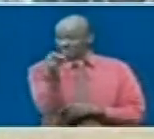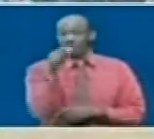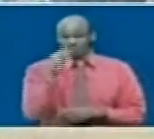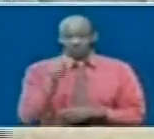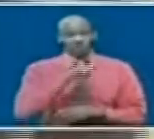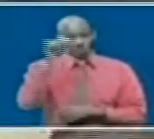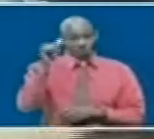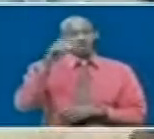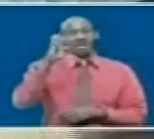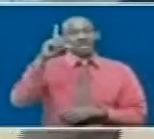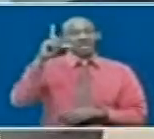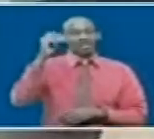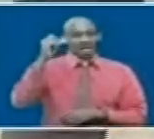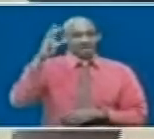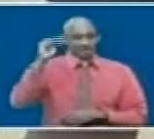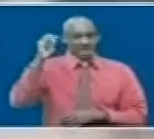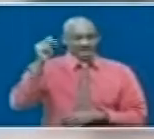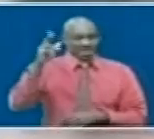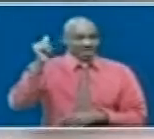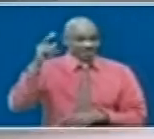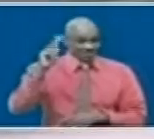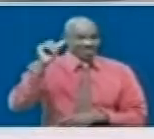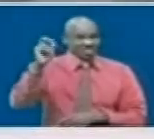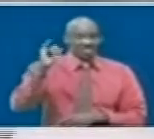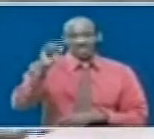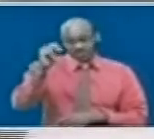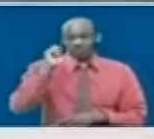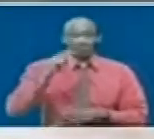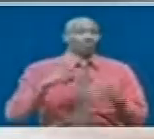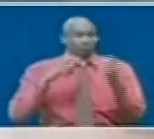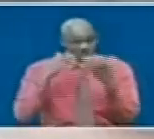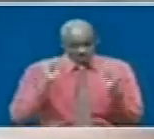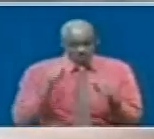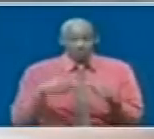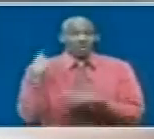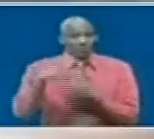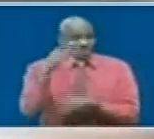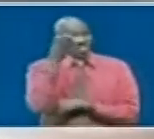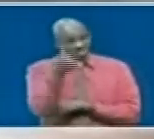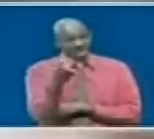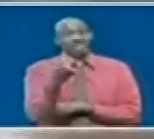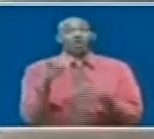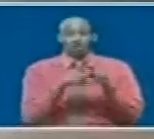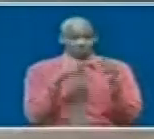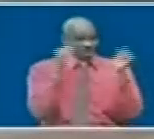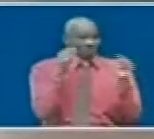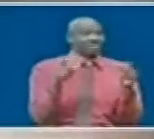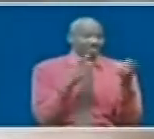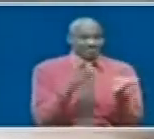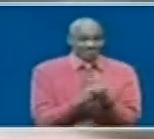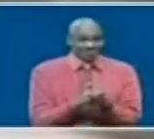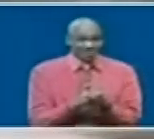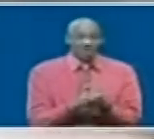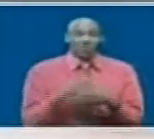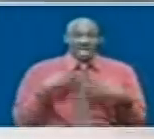Elda Maradhin kwa mechi ya ligi kuu, huku wakinuia kuandikisha matokeo mema kama ilivyokuwa mjini Nanyuki. You know, there's no team